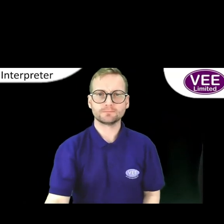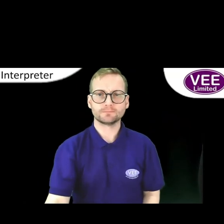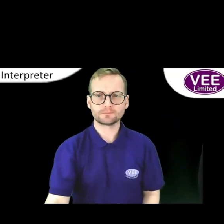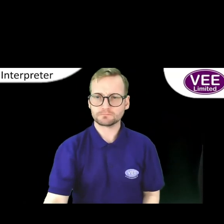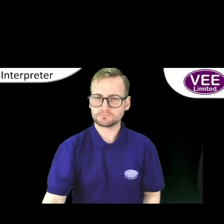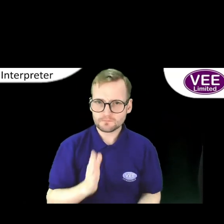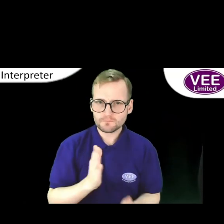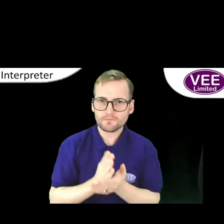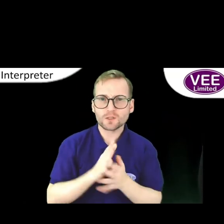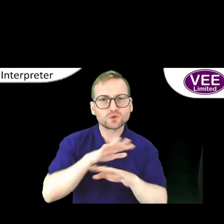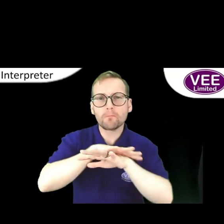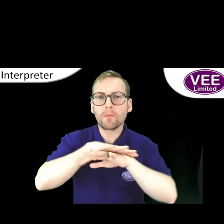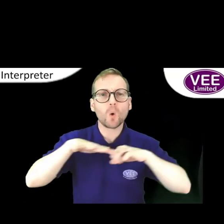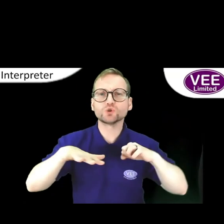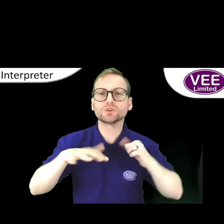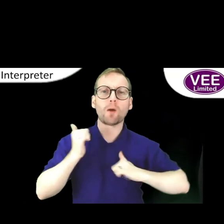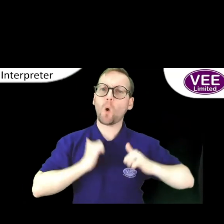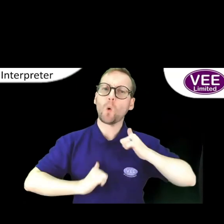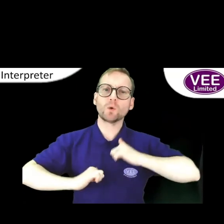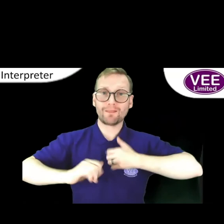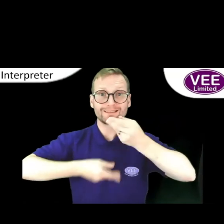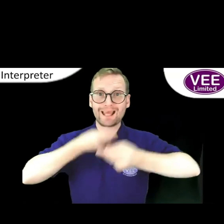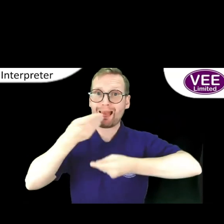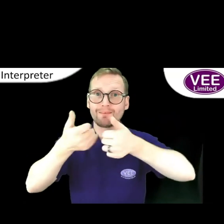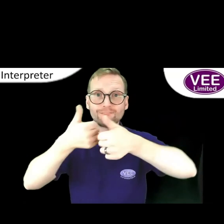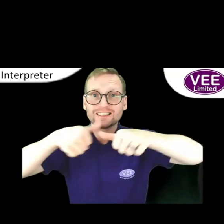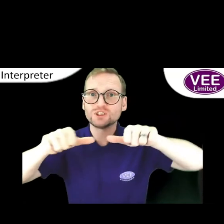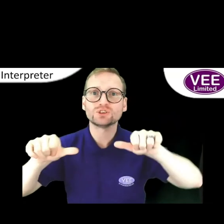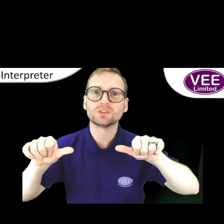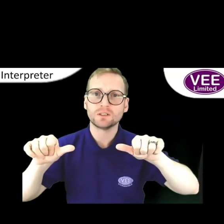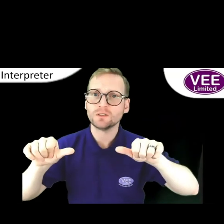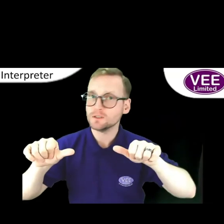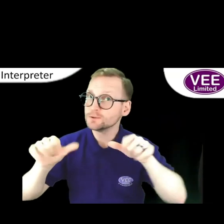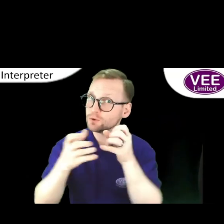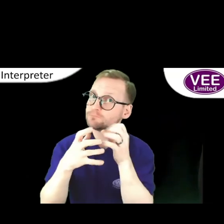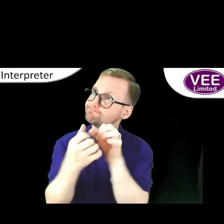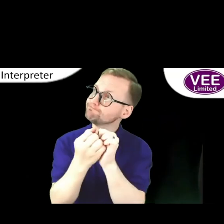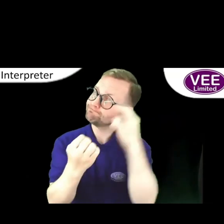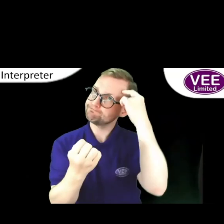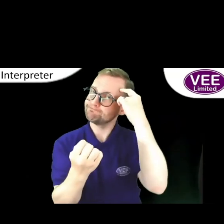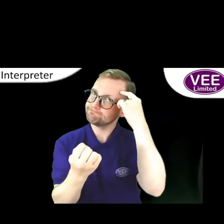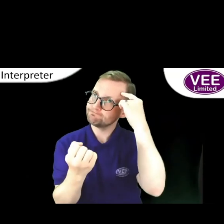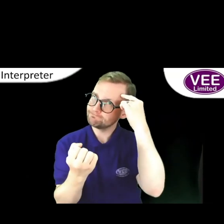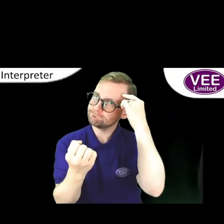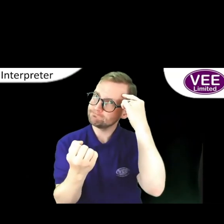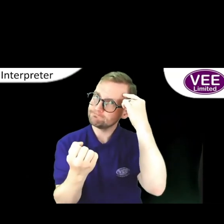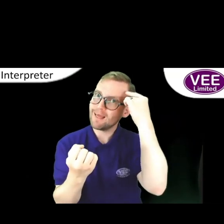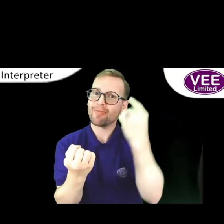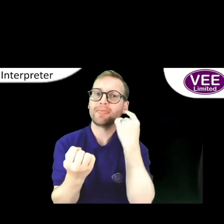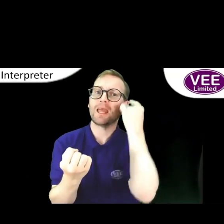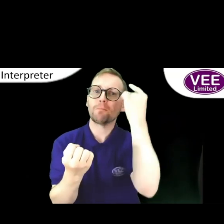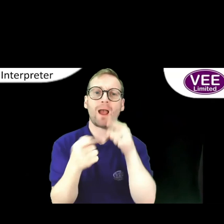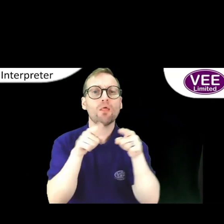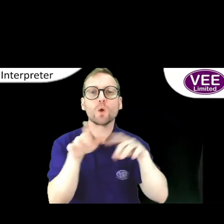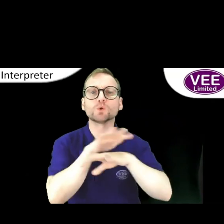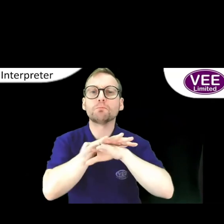So poachers bold, the tale is told, keep up your gallant heart, and think about those